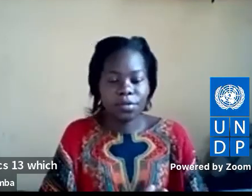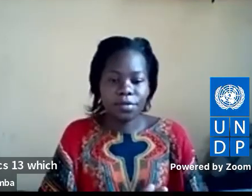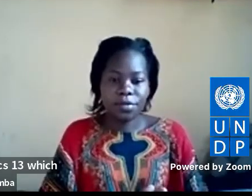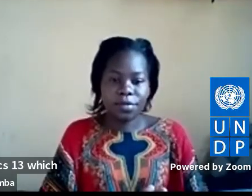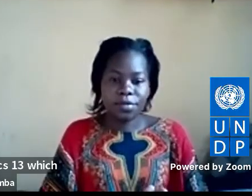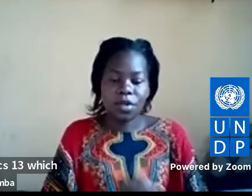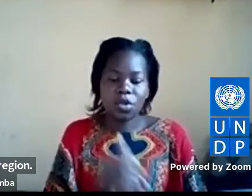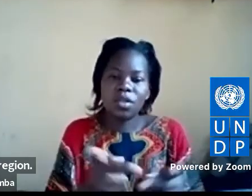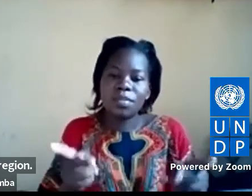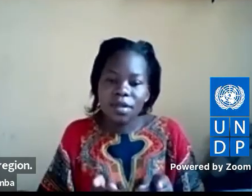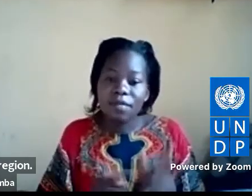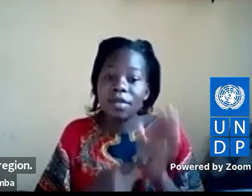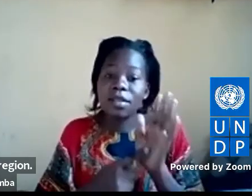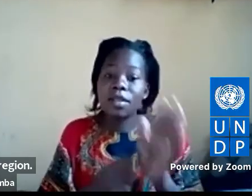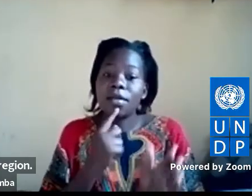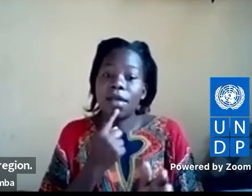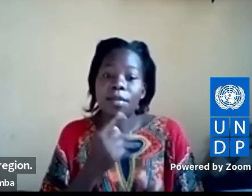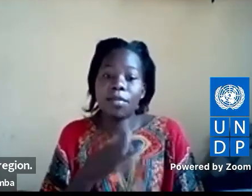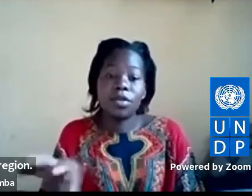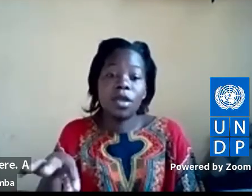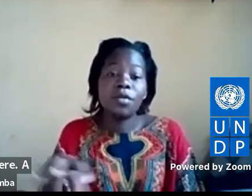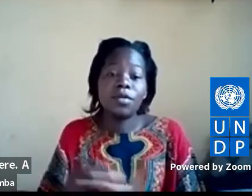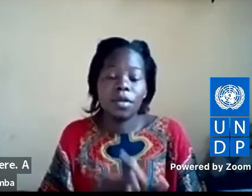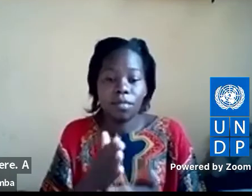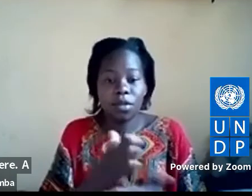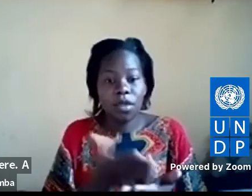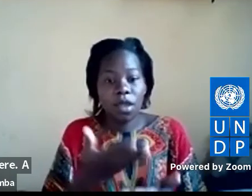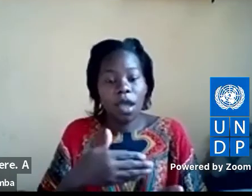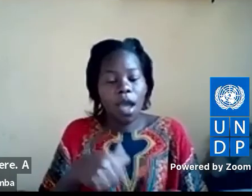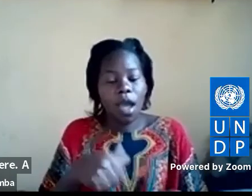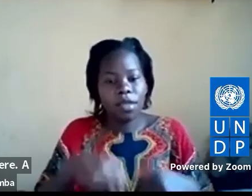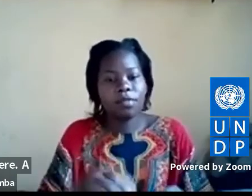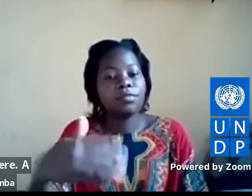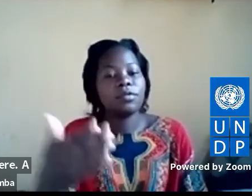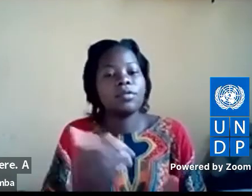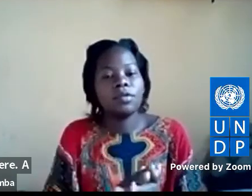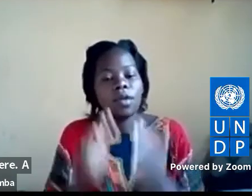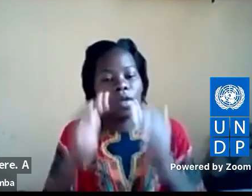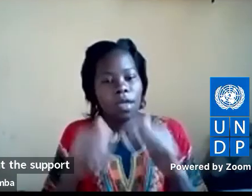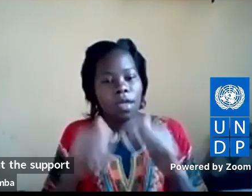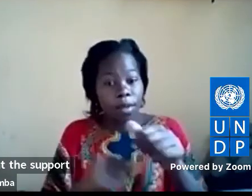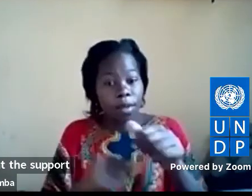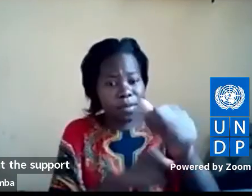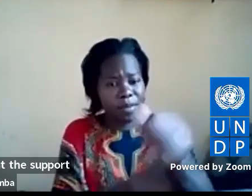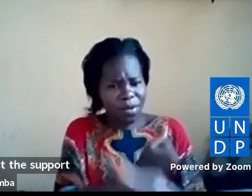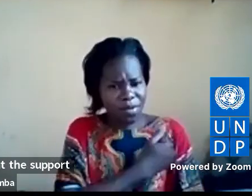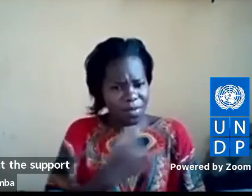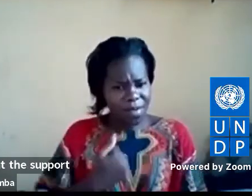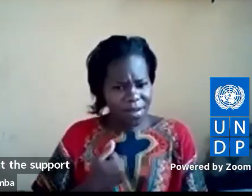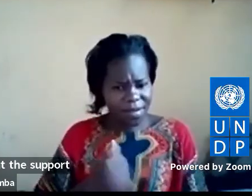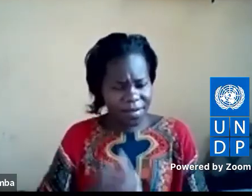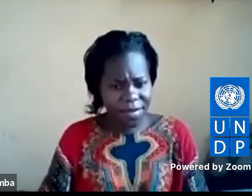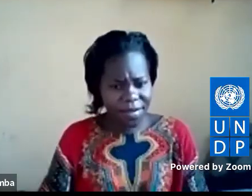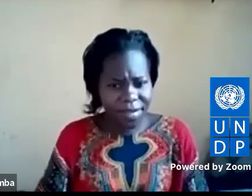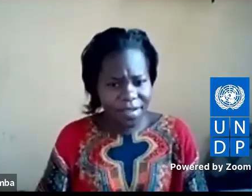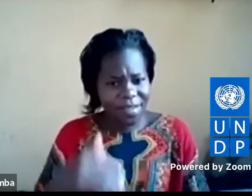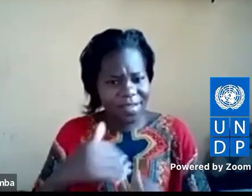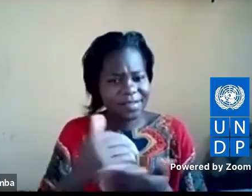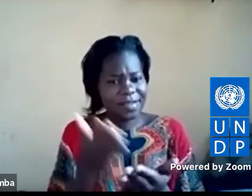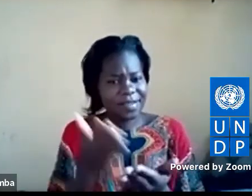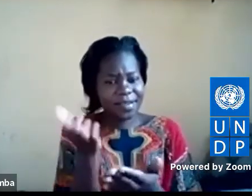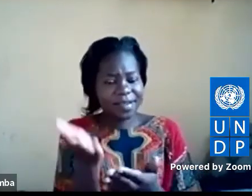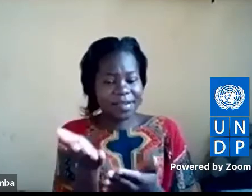we have ongoing activities there. About the support of women in the sector, yes, government